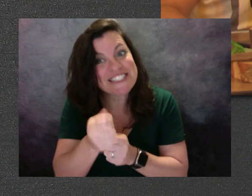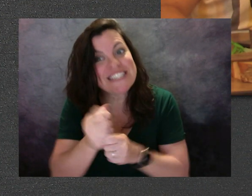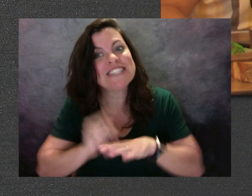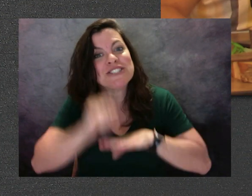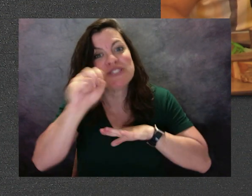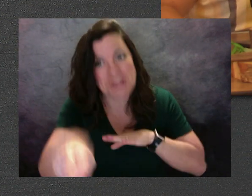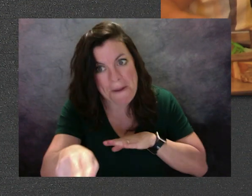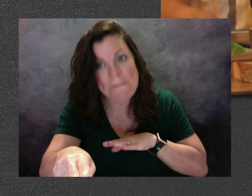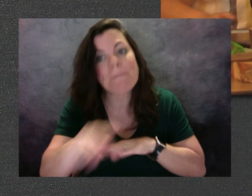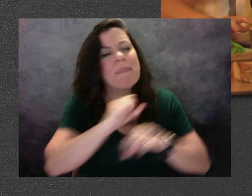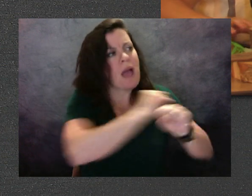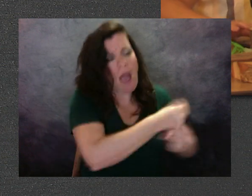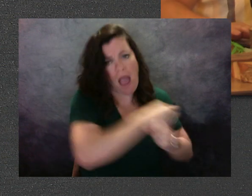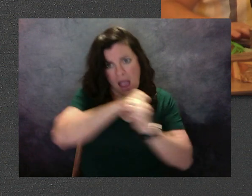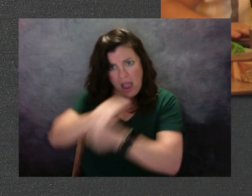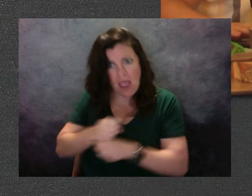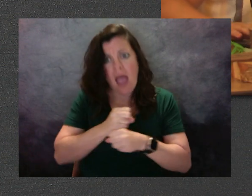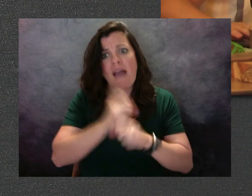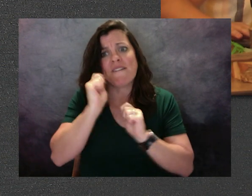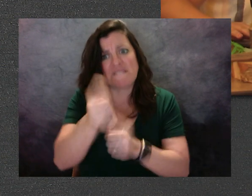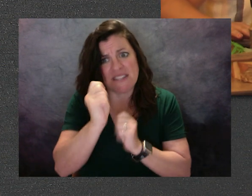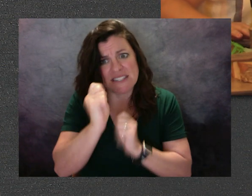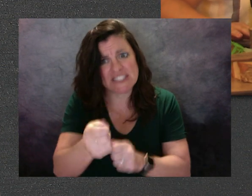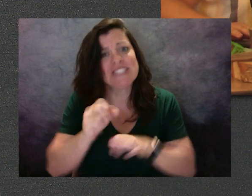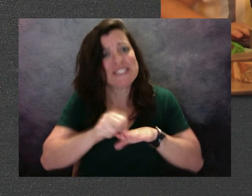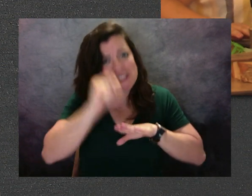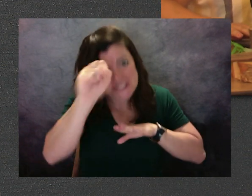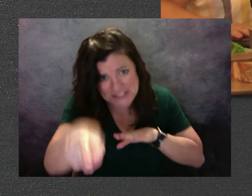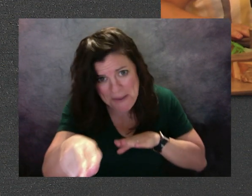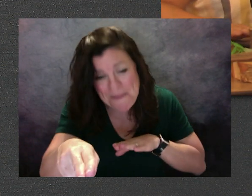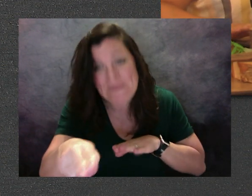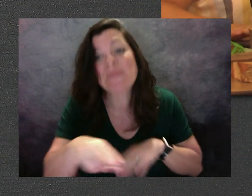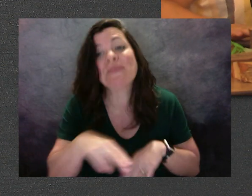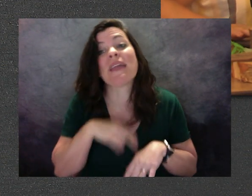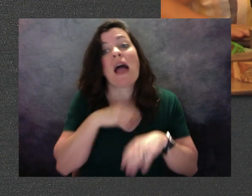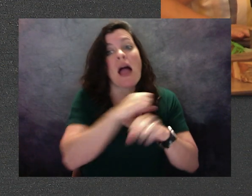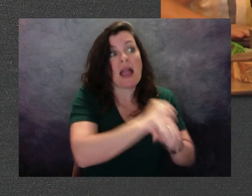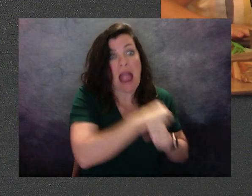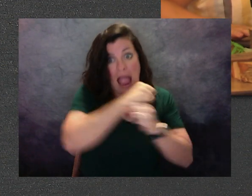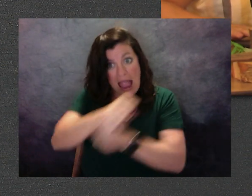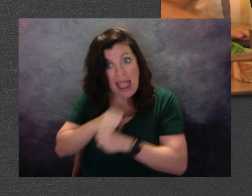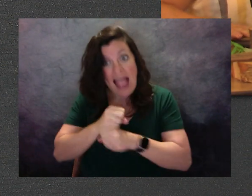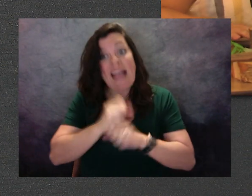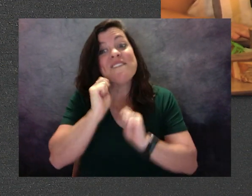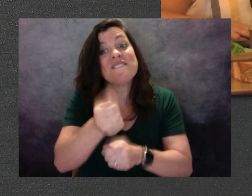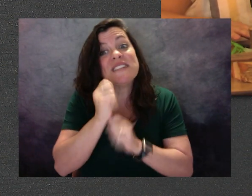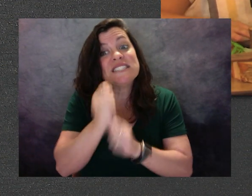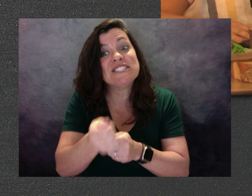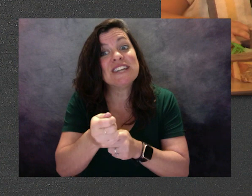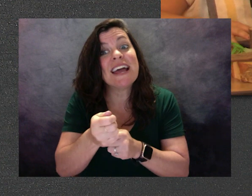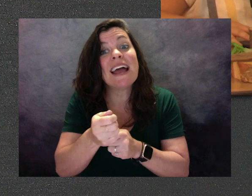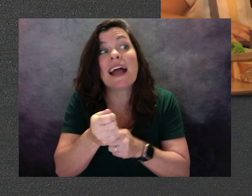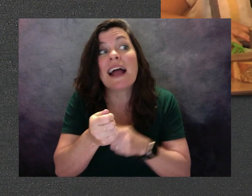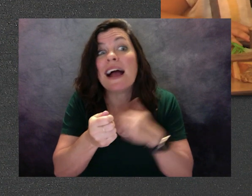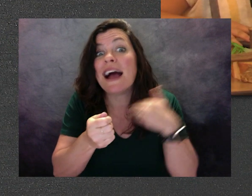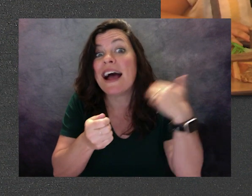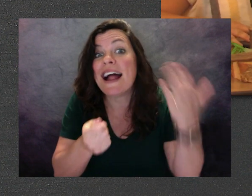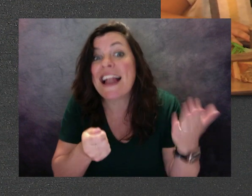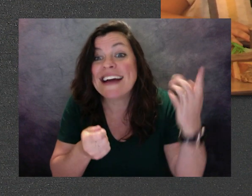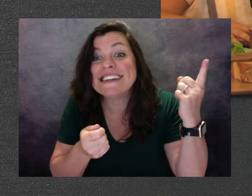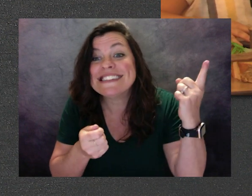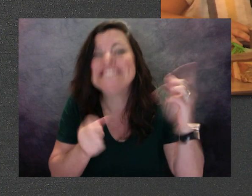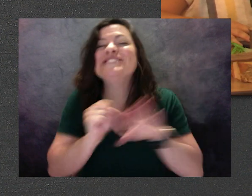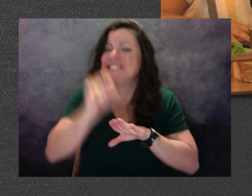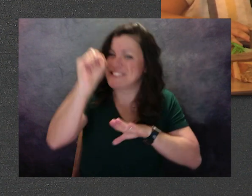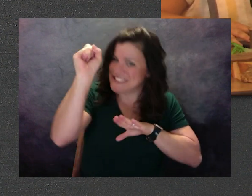fishing, jumping. Kayak, fishing, jumping. And then what would be